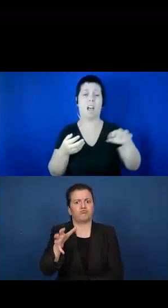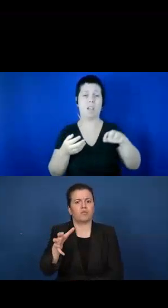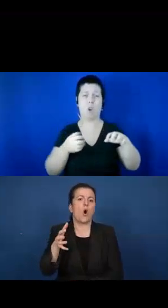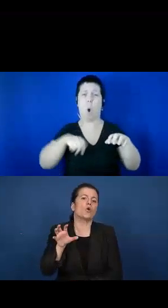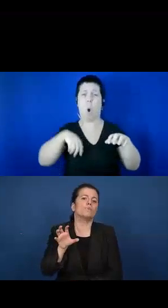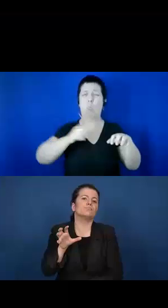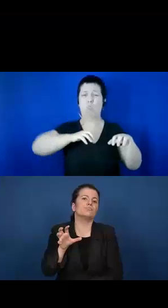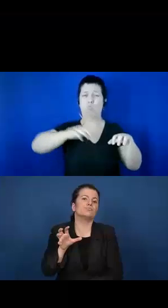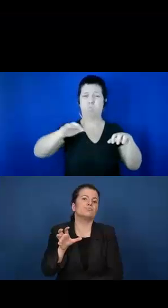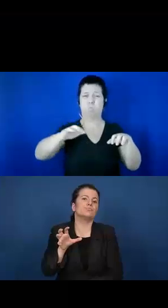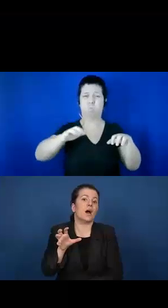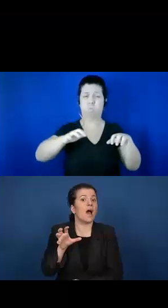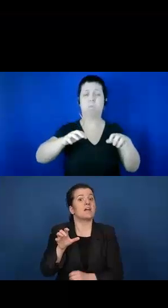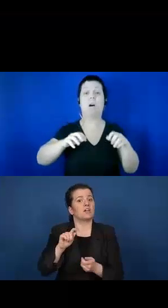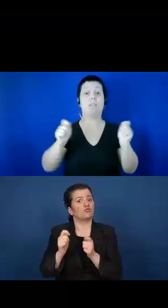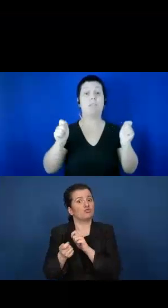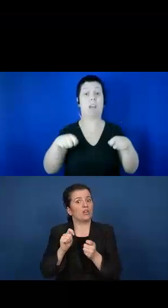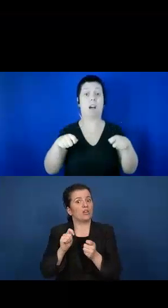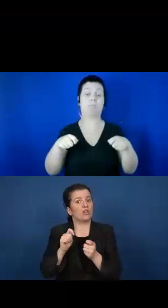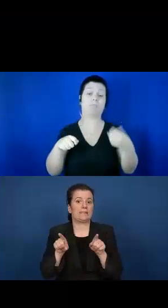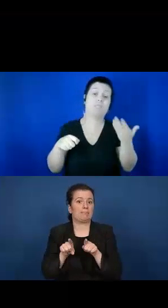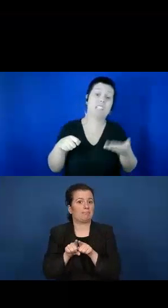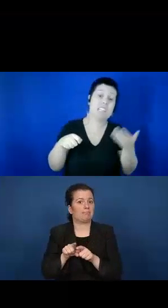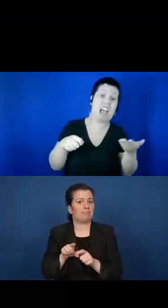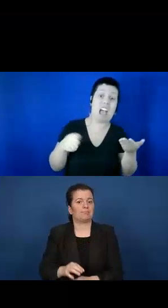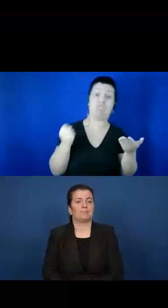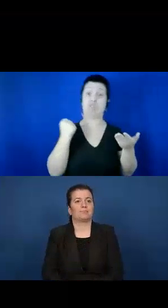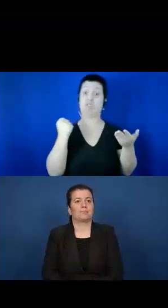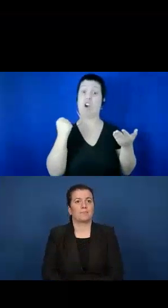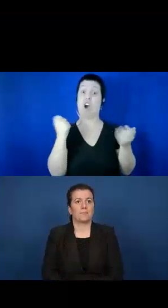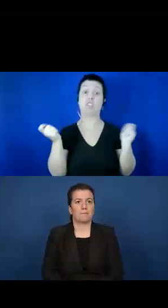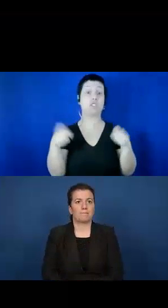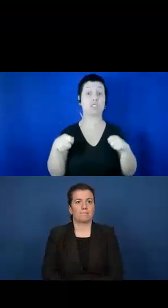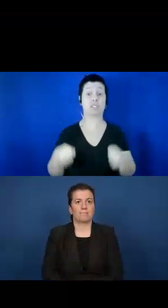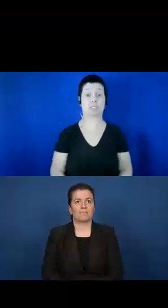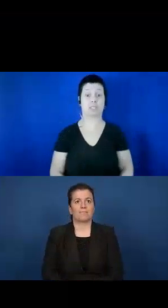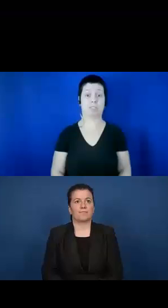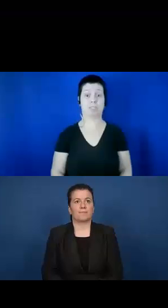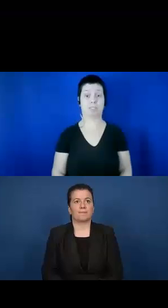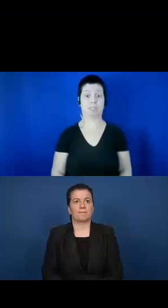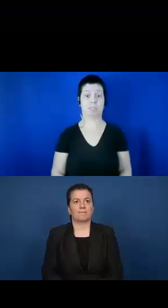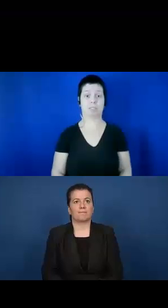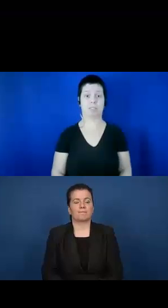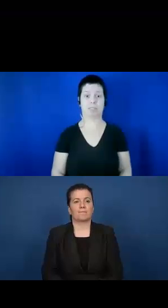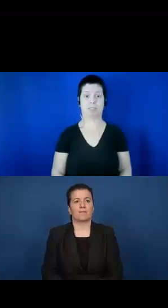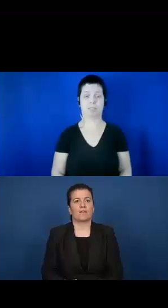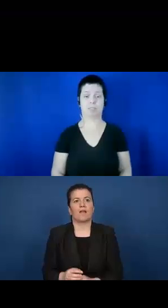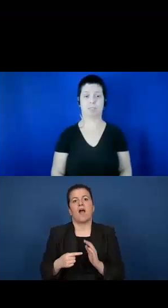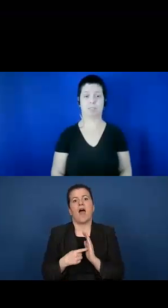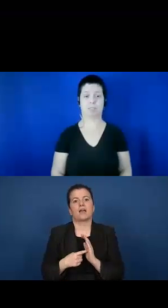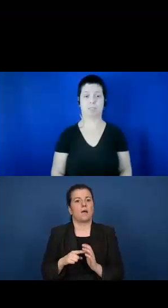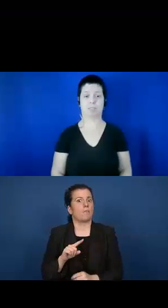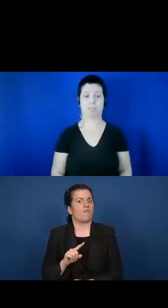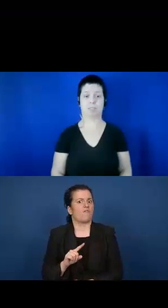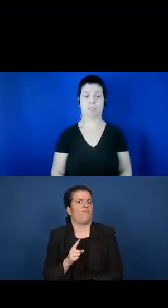maximum intensity. So if we want to have the first and the last of the nodes, or in fact